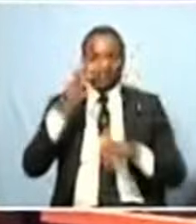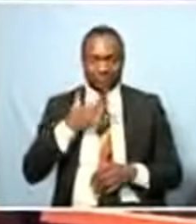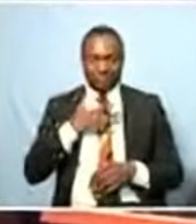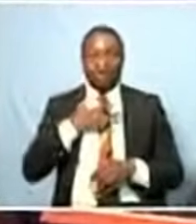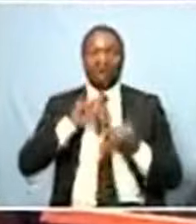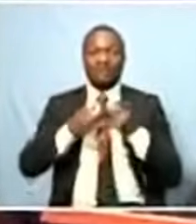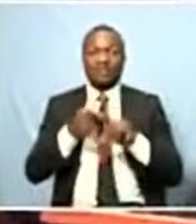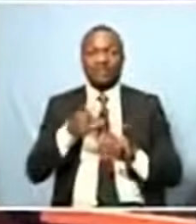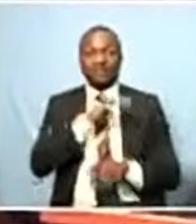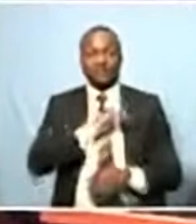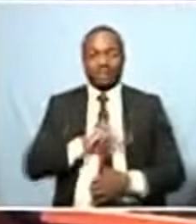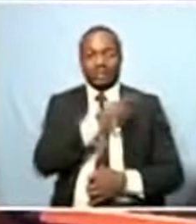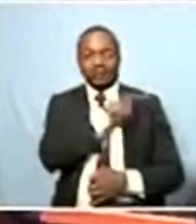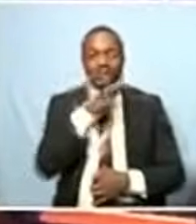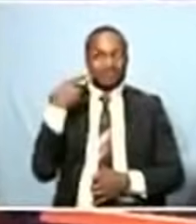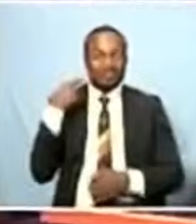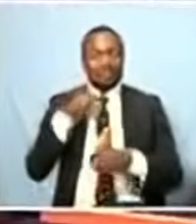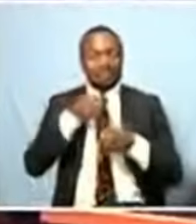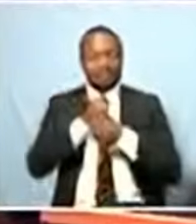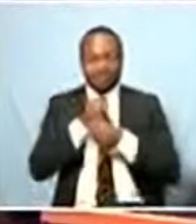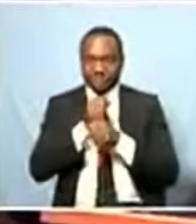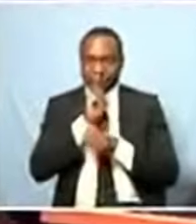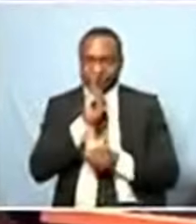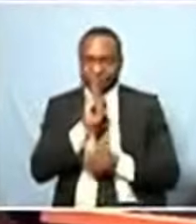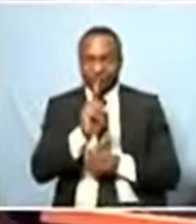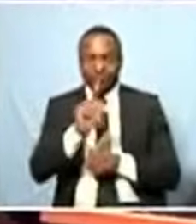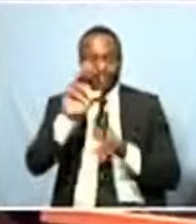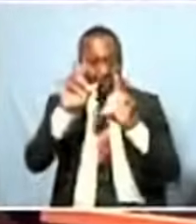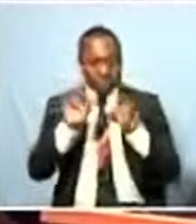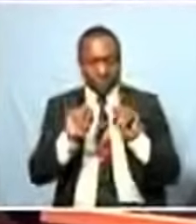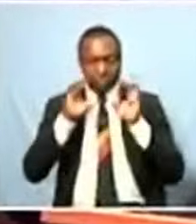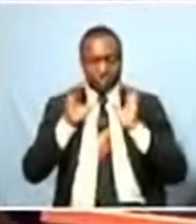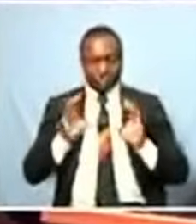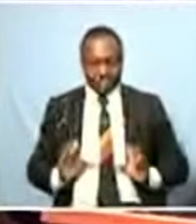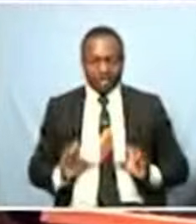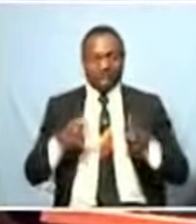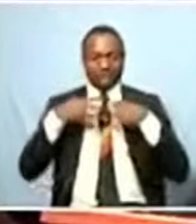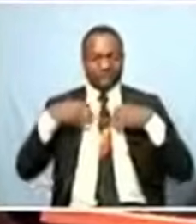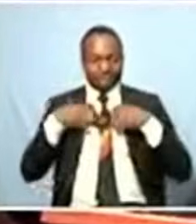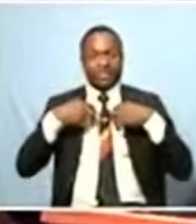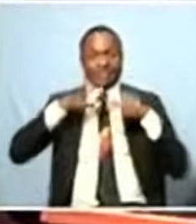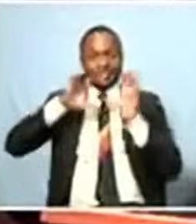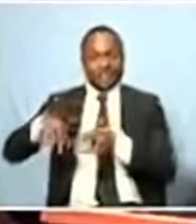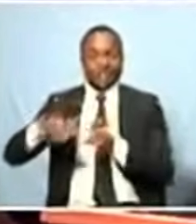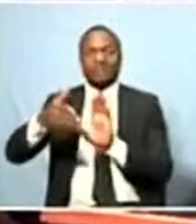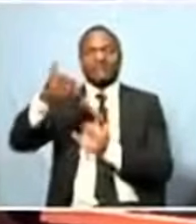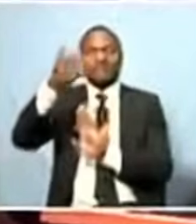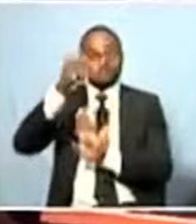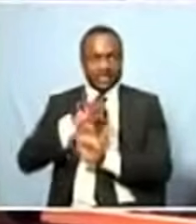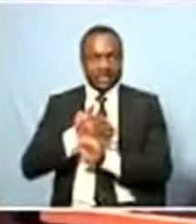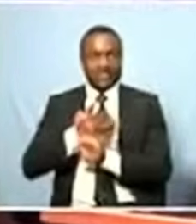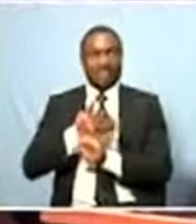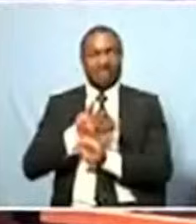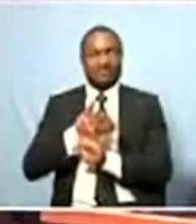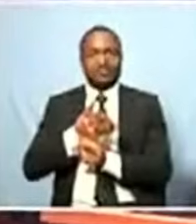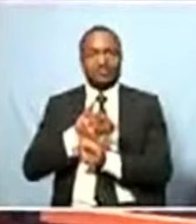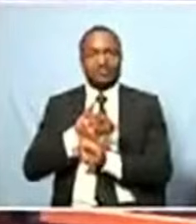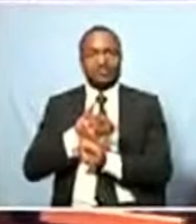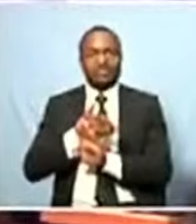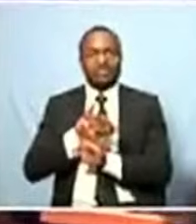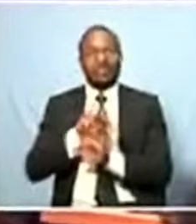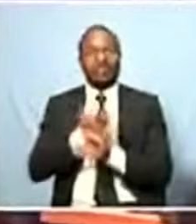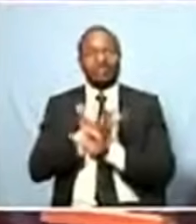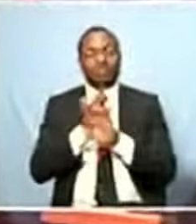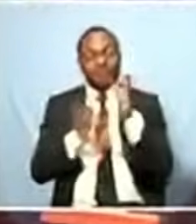of parliament to ensure that no citizen of Mfue is left behind in Zambian